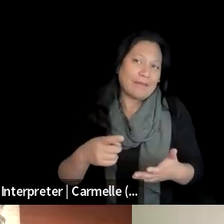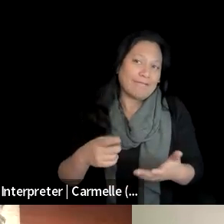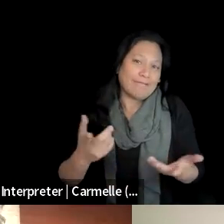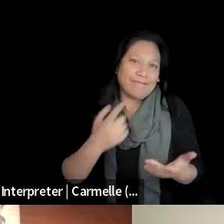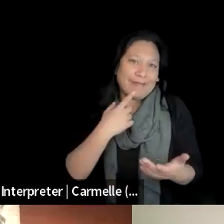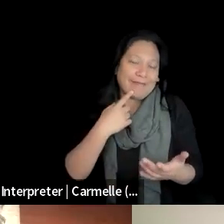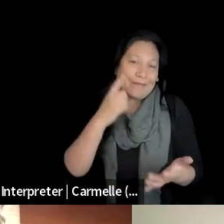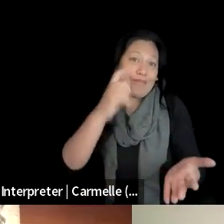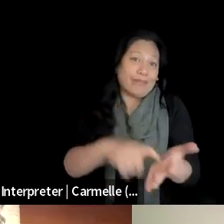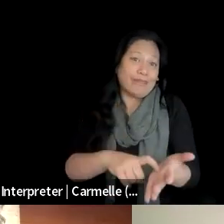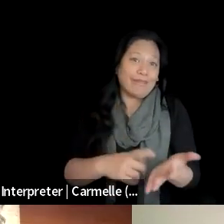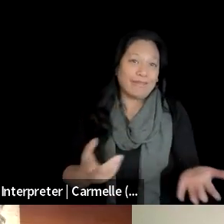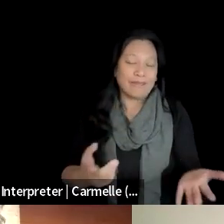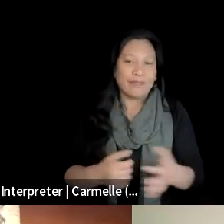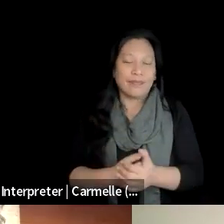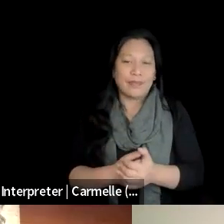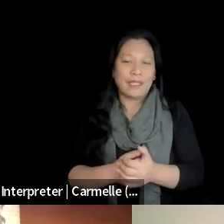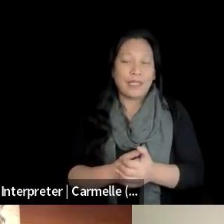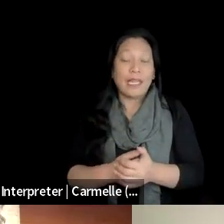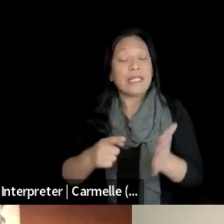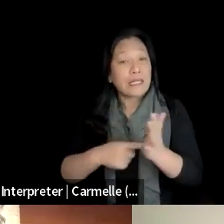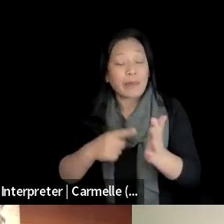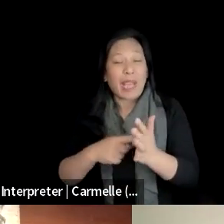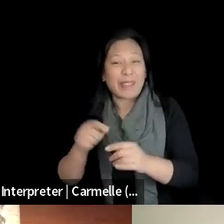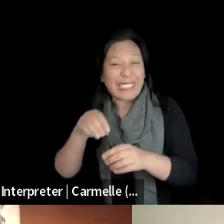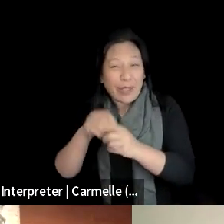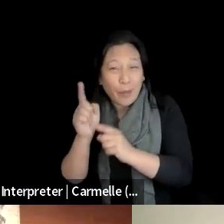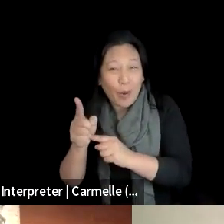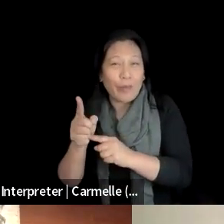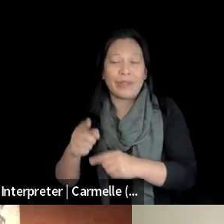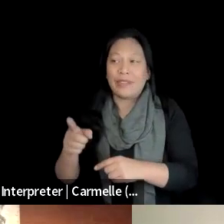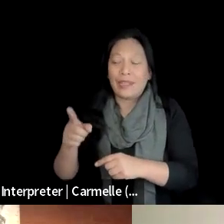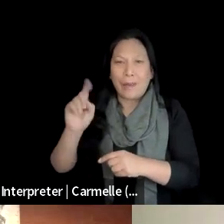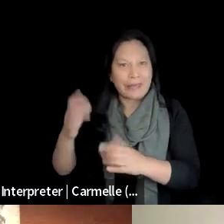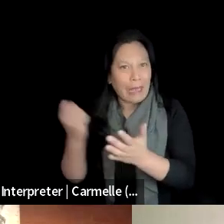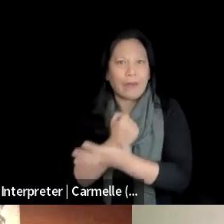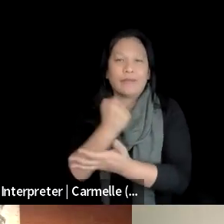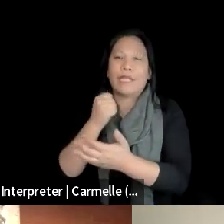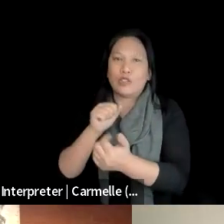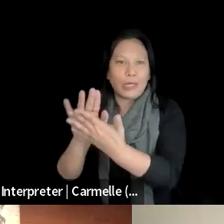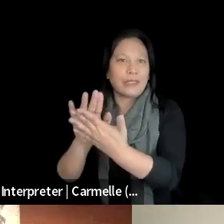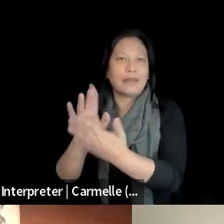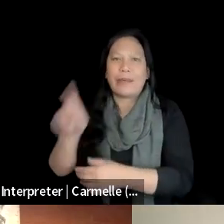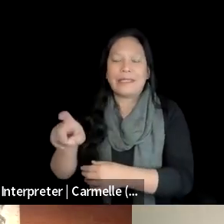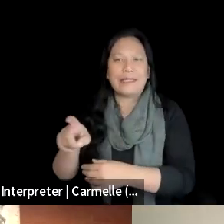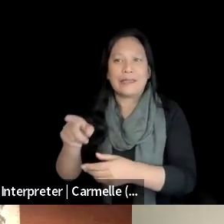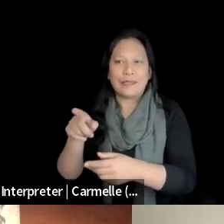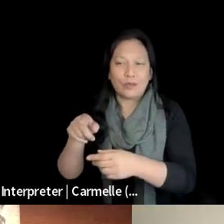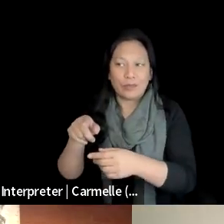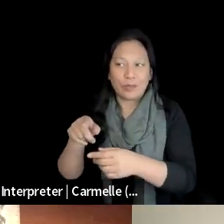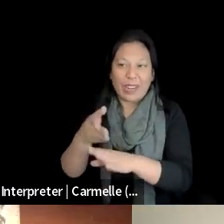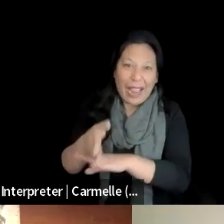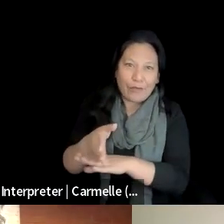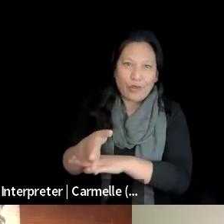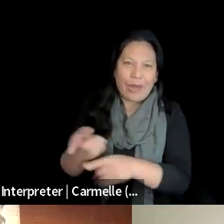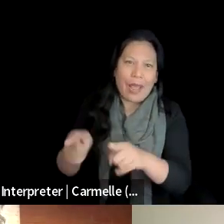like sometimes it's important to address it like in with everyone who's in the room right there as the thing happens. And sometimes it's